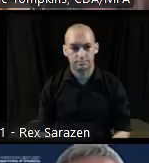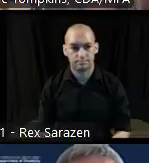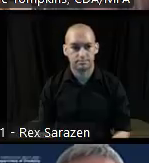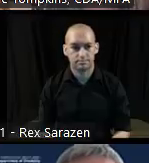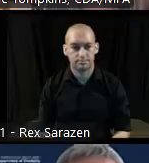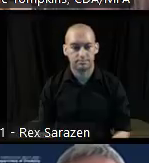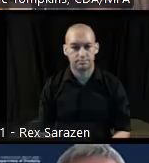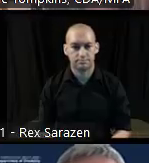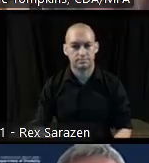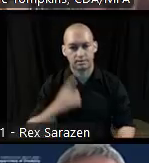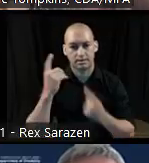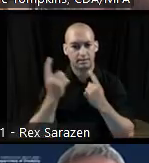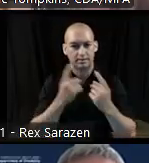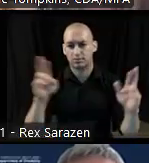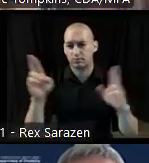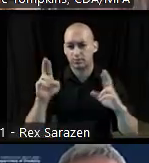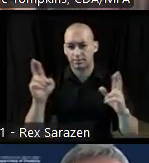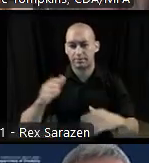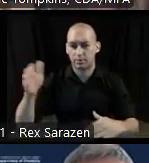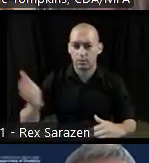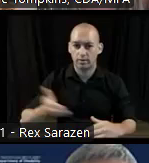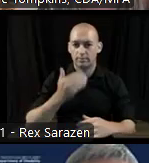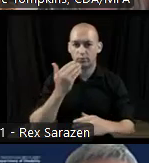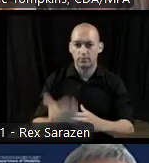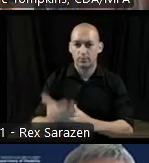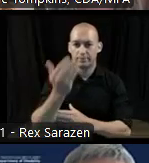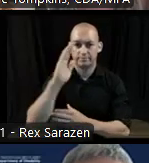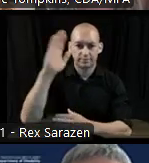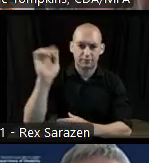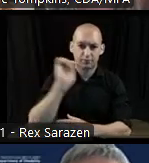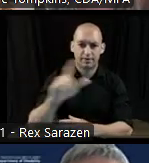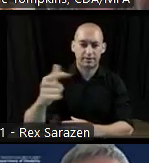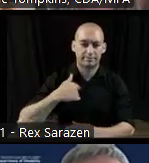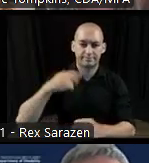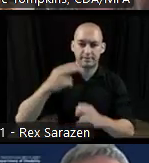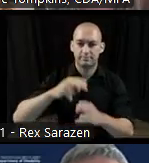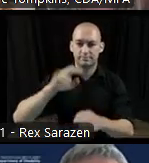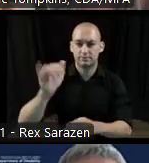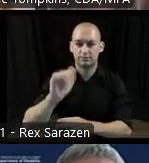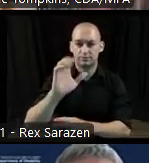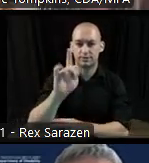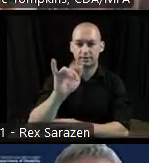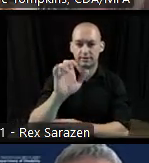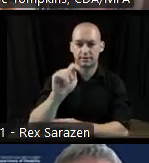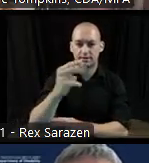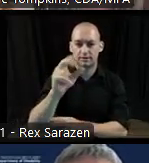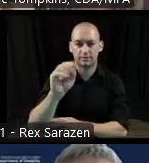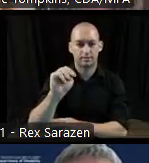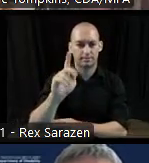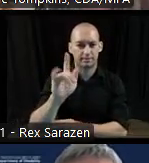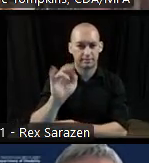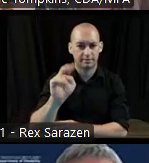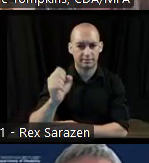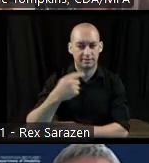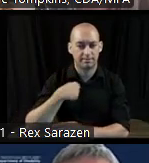I think we are ready to go. Welcome and good morning. Hi, everyone. My name is Jackie Tompkins. I serve as the project director